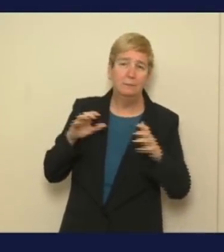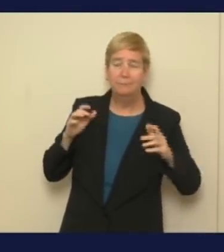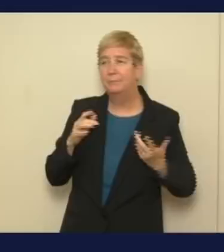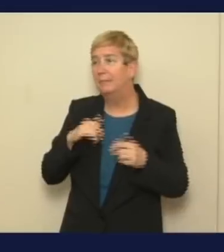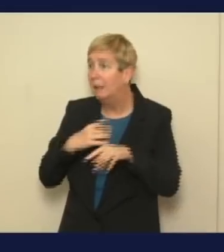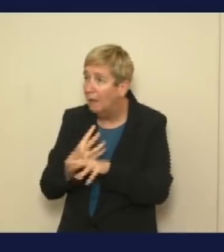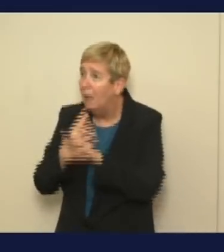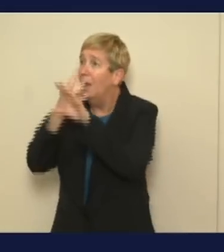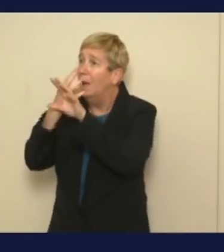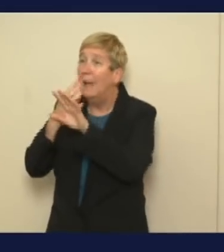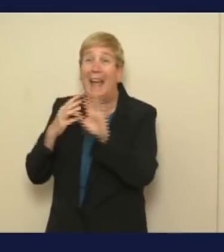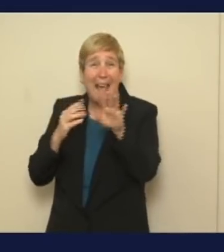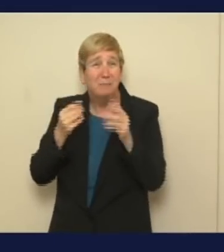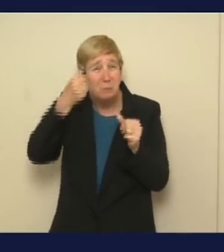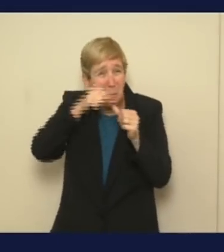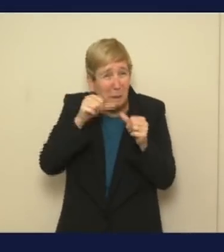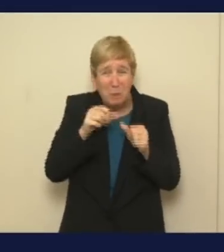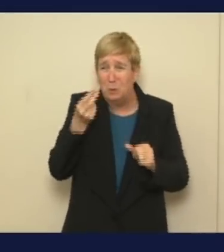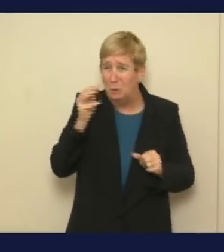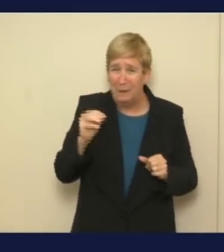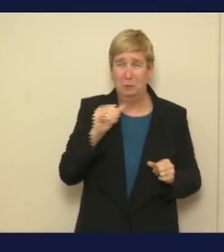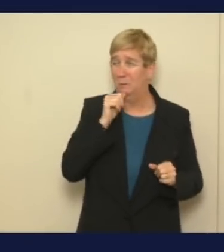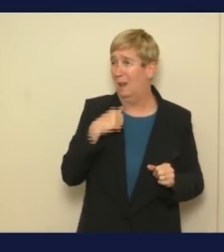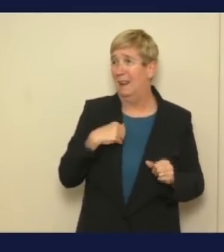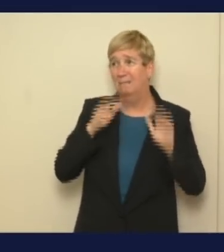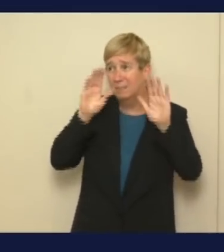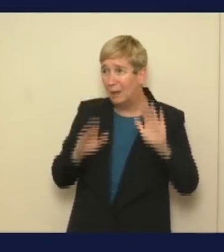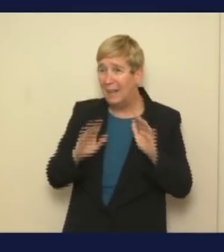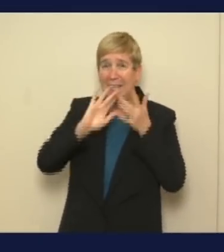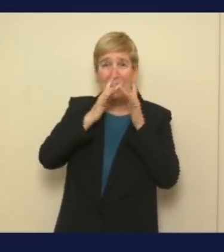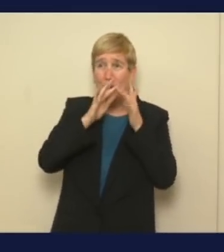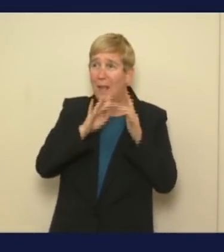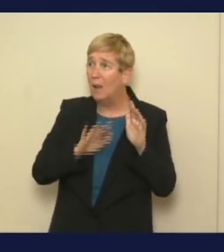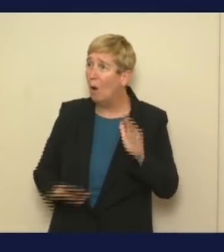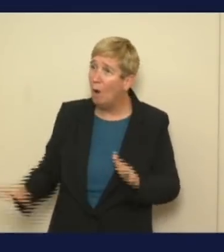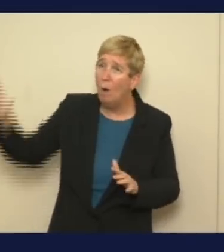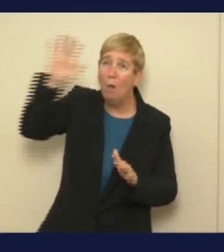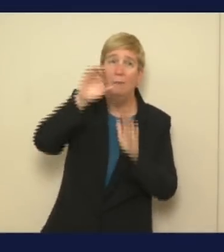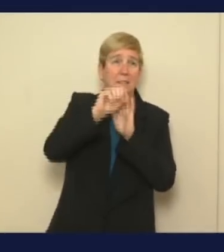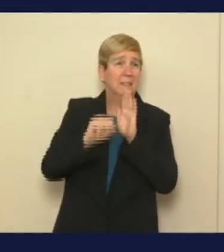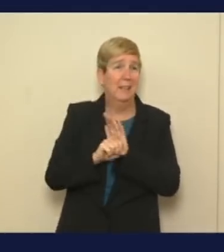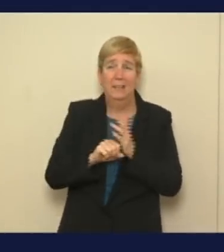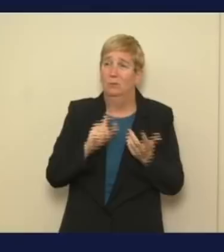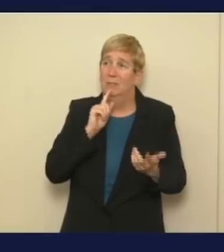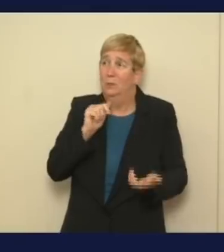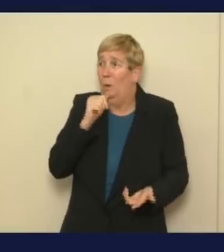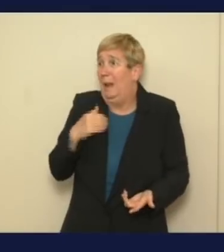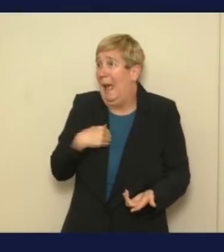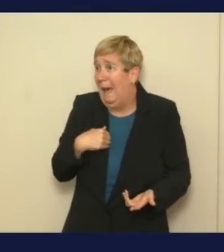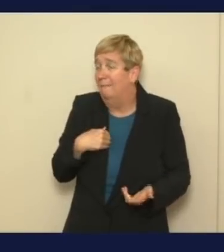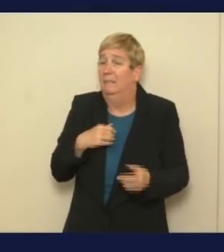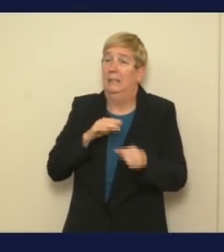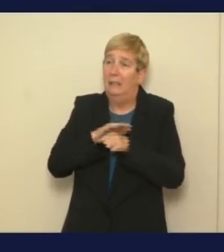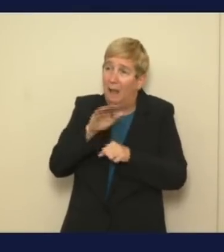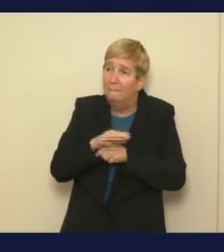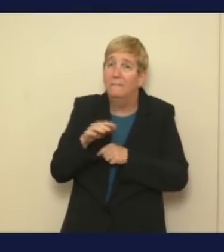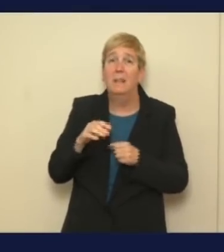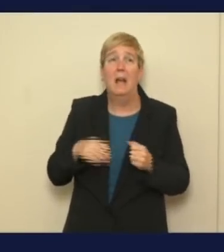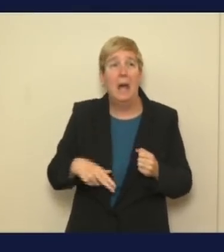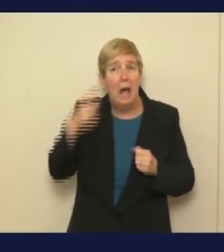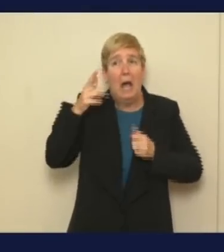that doesn't have effective internet access statewide. We just don't have broadband. We don't have